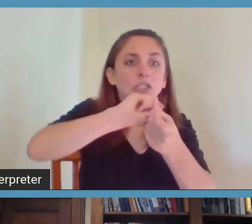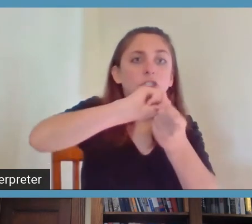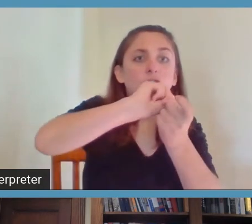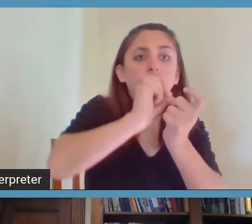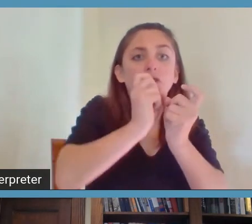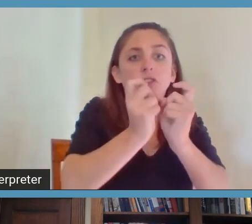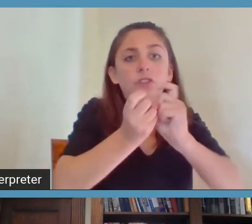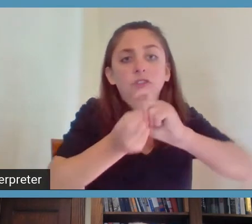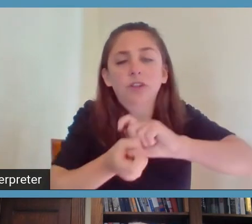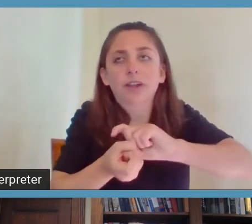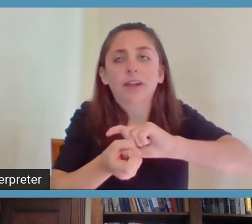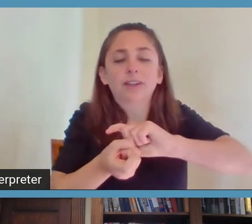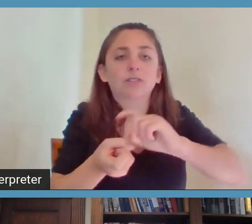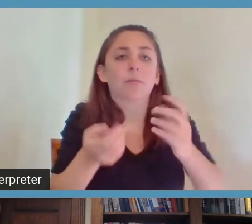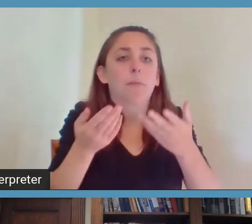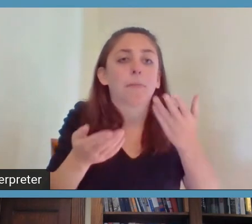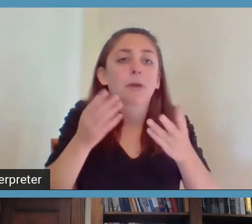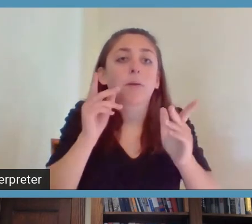lose interest.